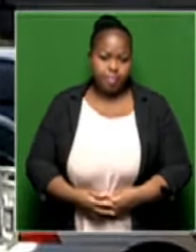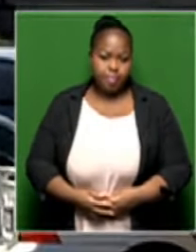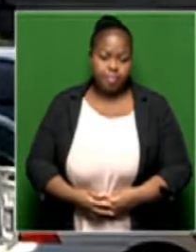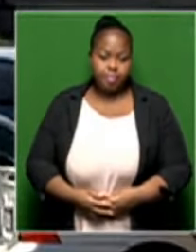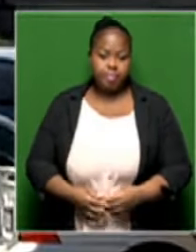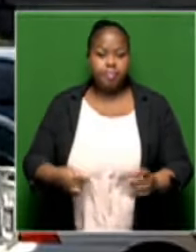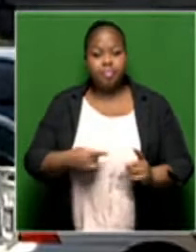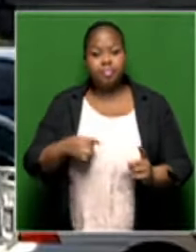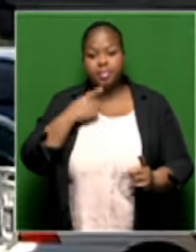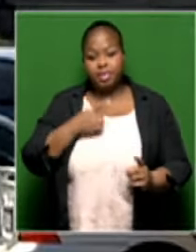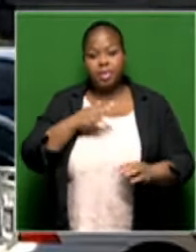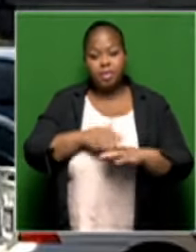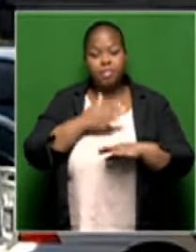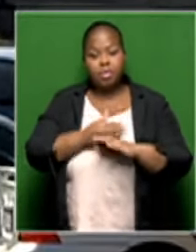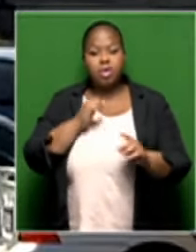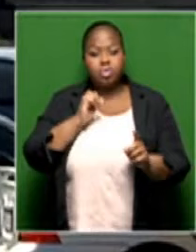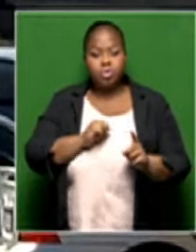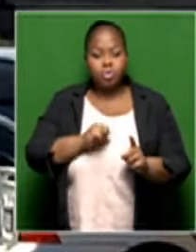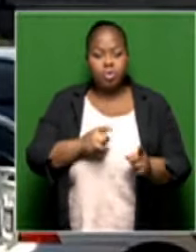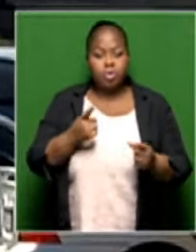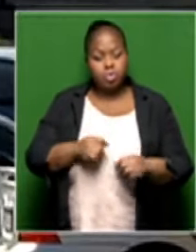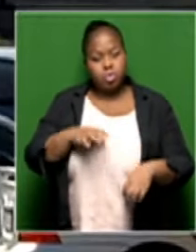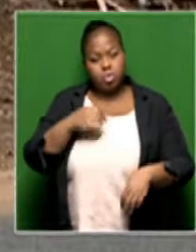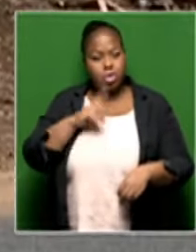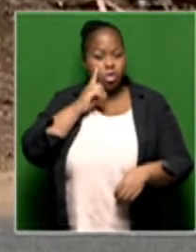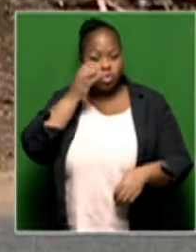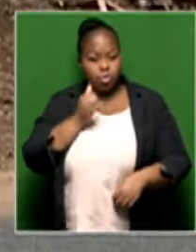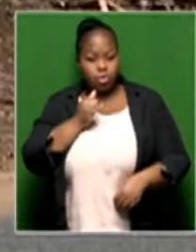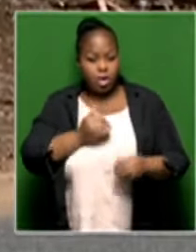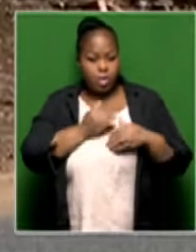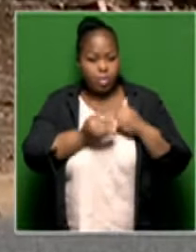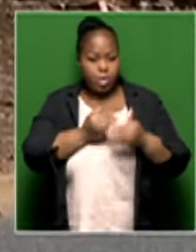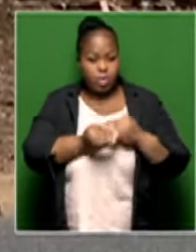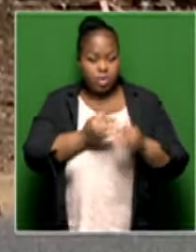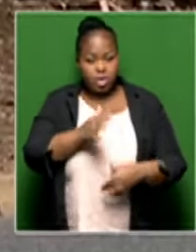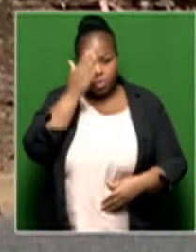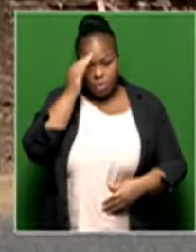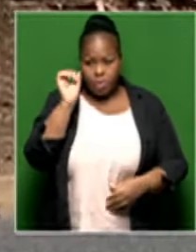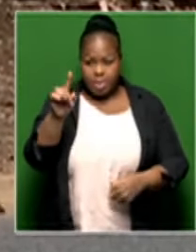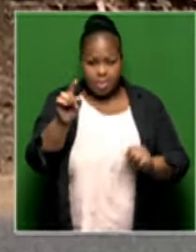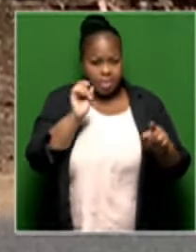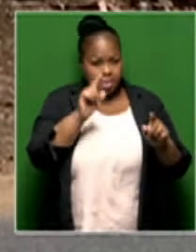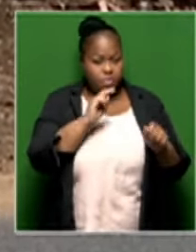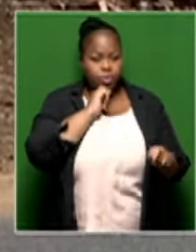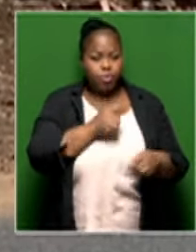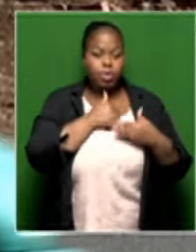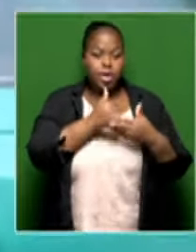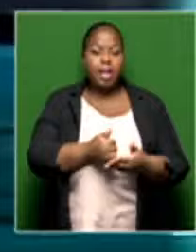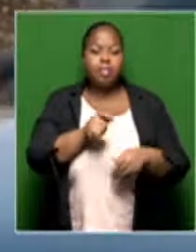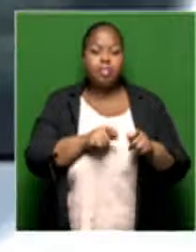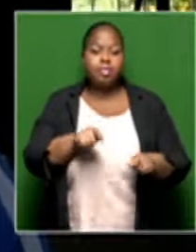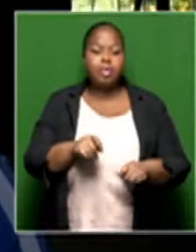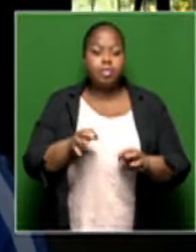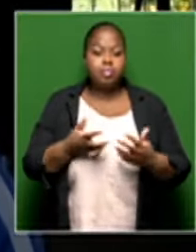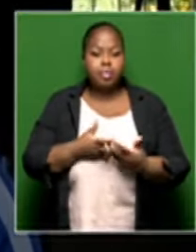Mbatha says his foundation does a thorough verification process so they know that they're really helping people in